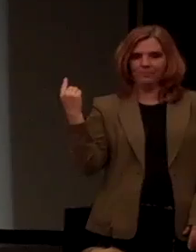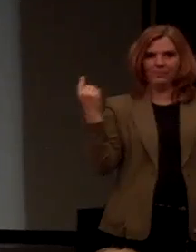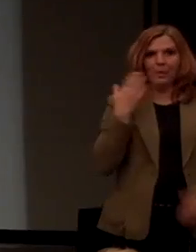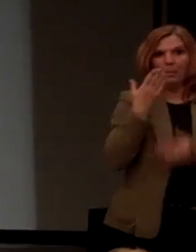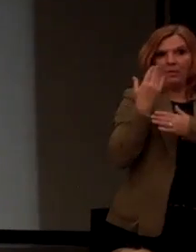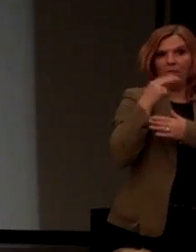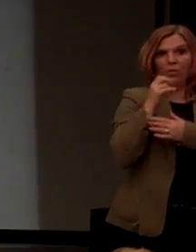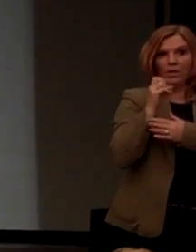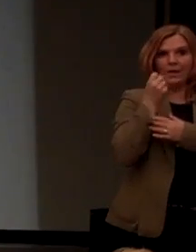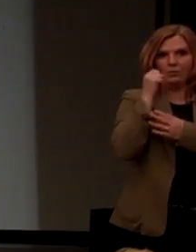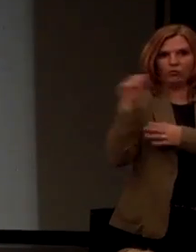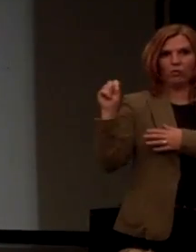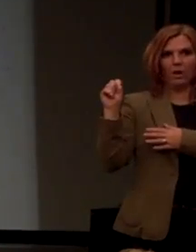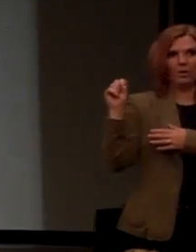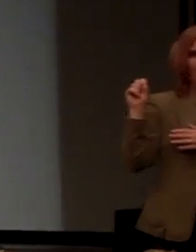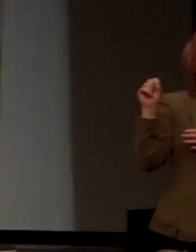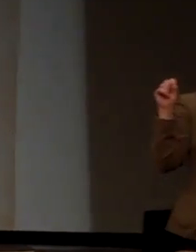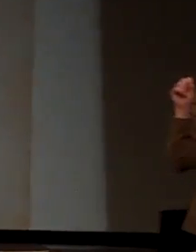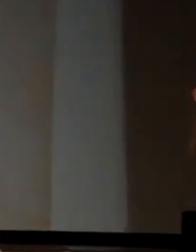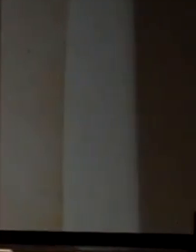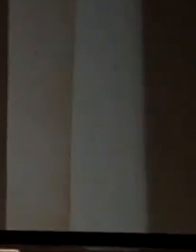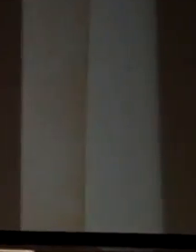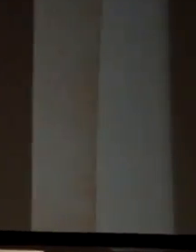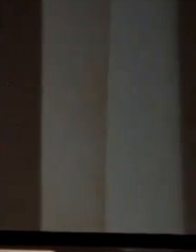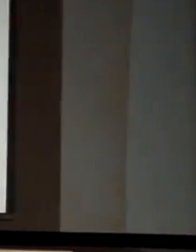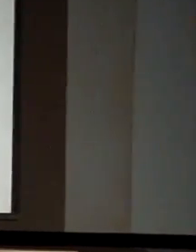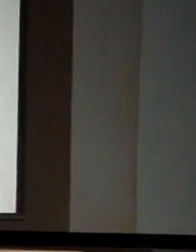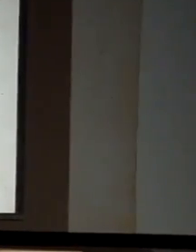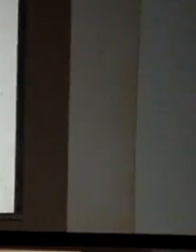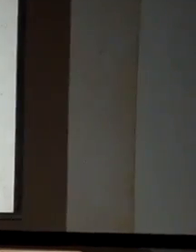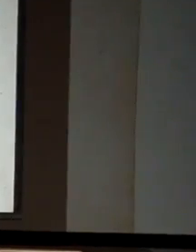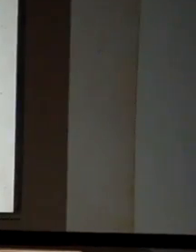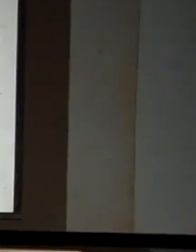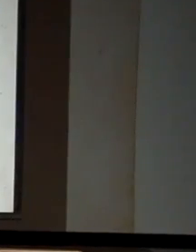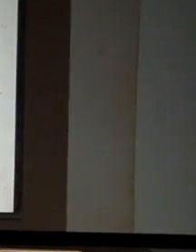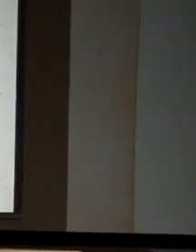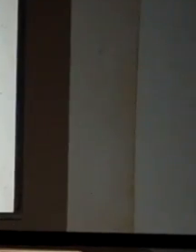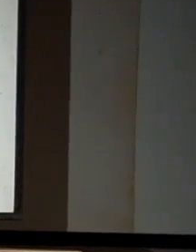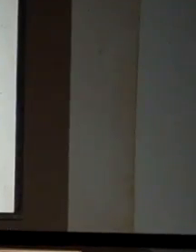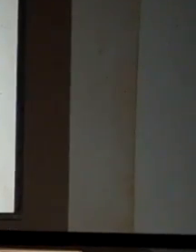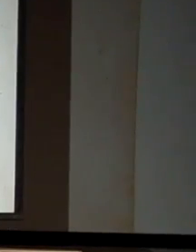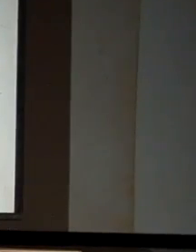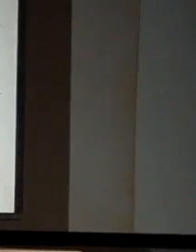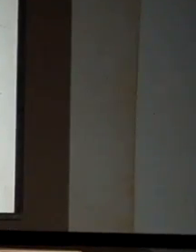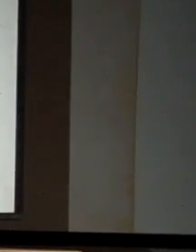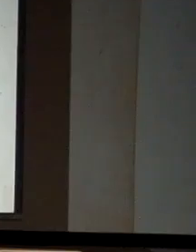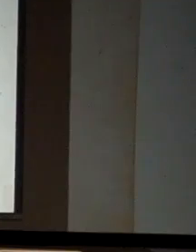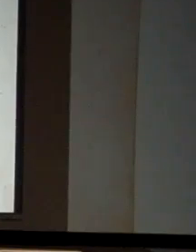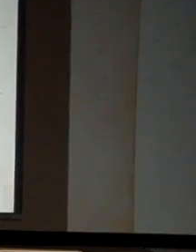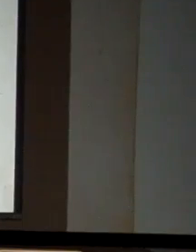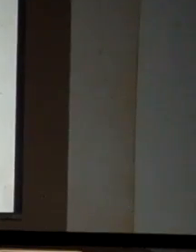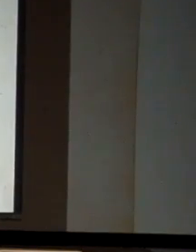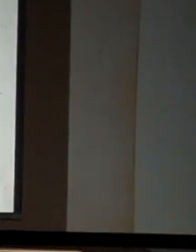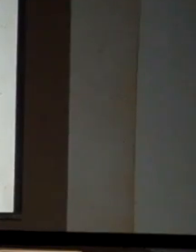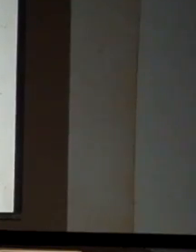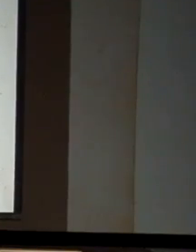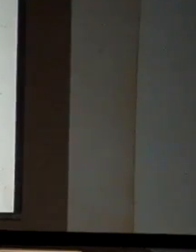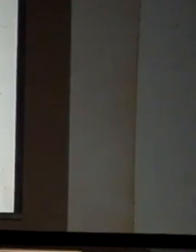strike. And I might mention that a little bit later. We're producing in that